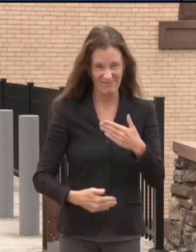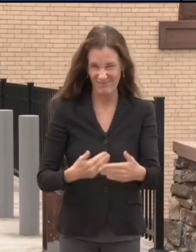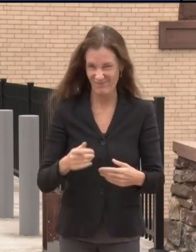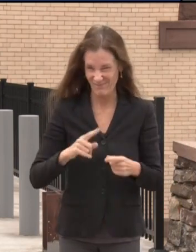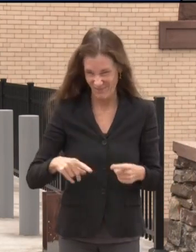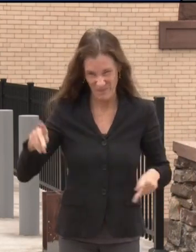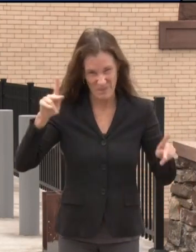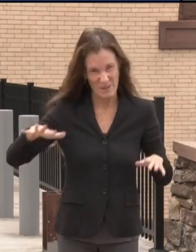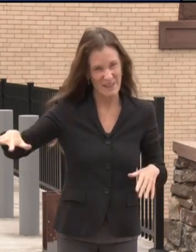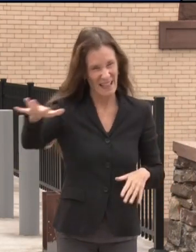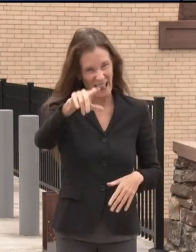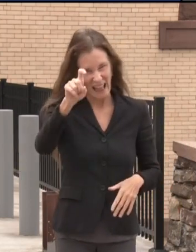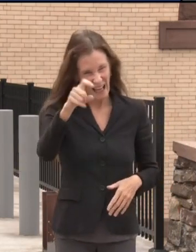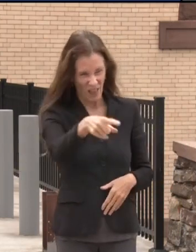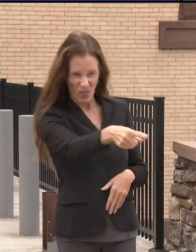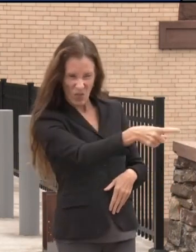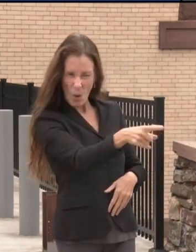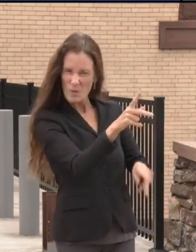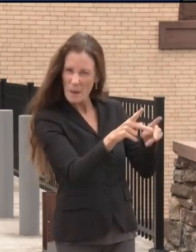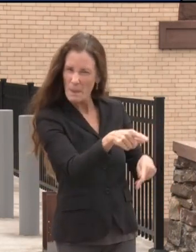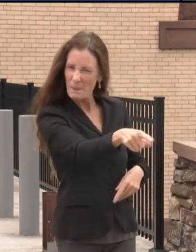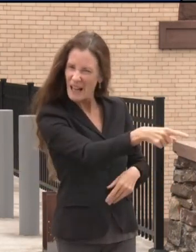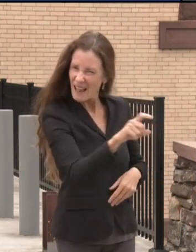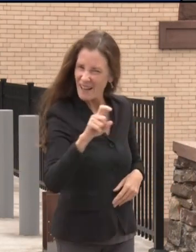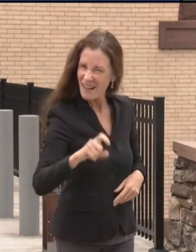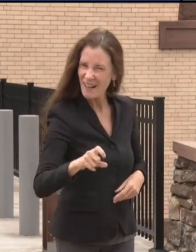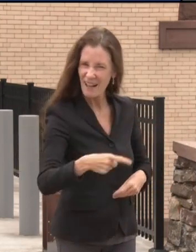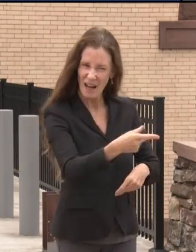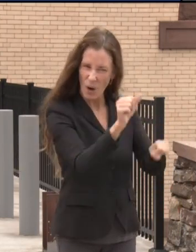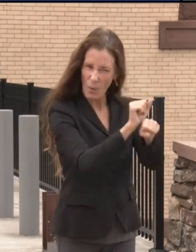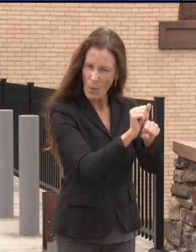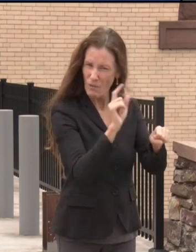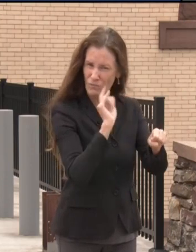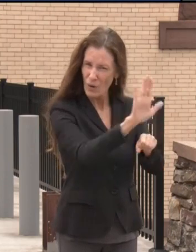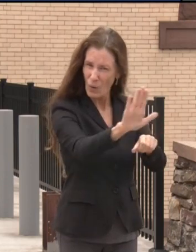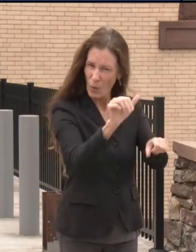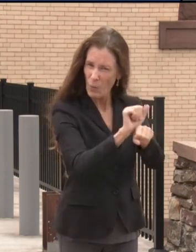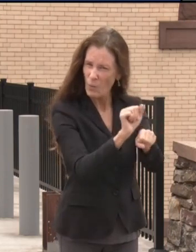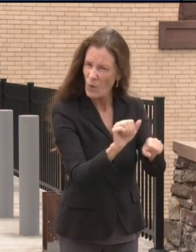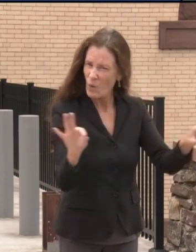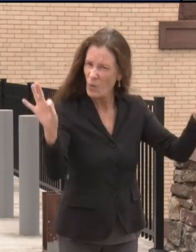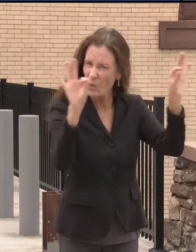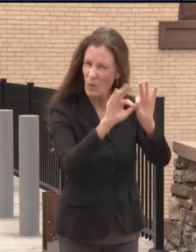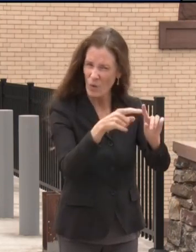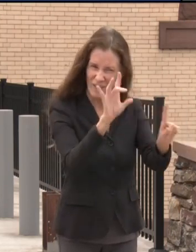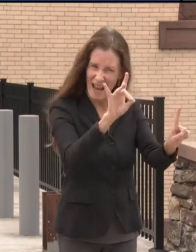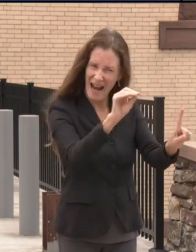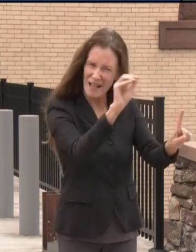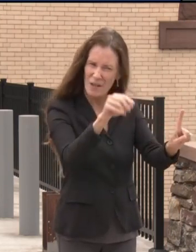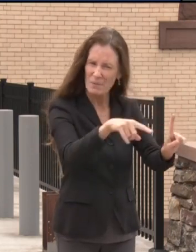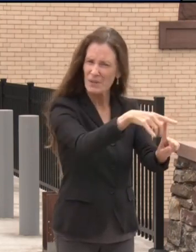especially became clear in the pandemic. 80% of them